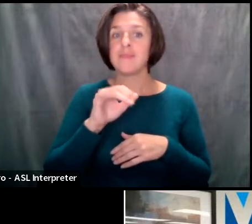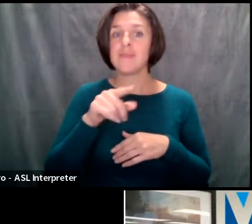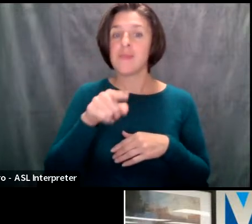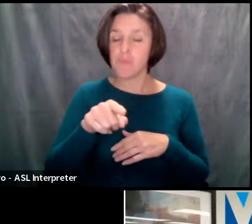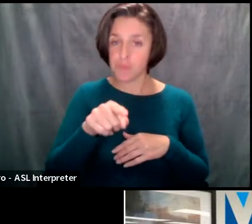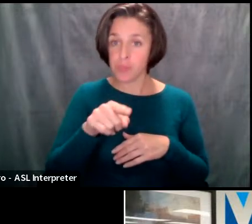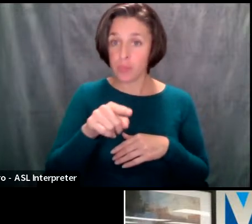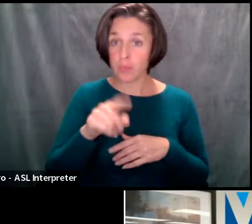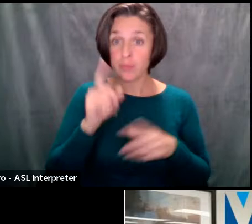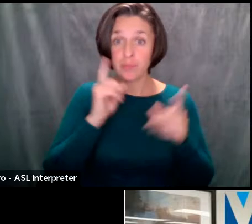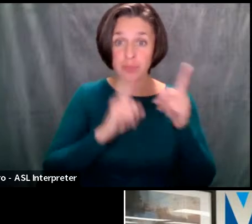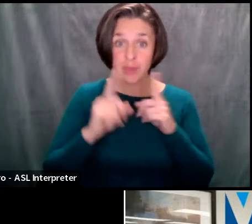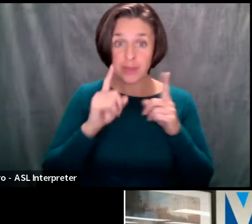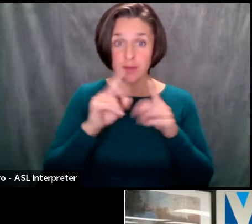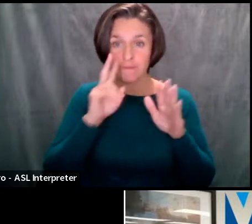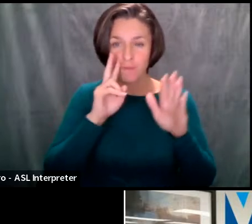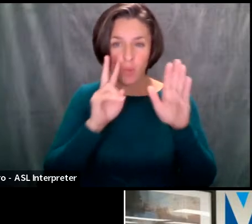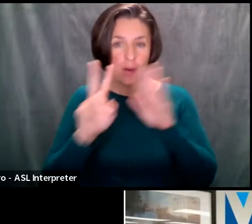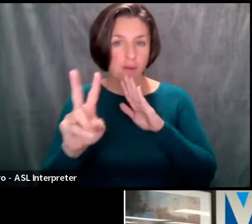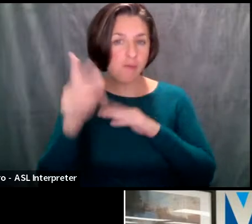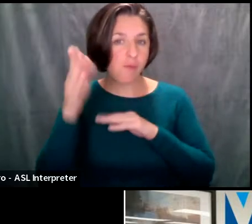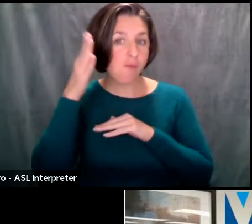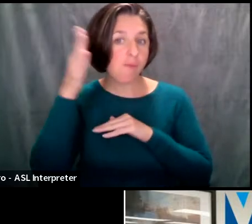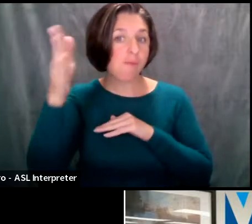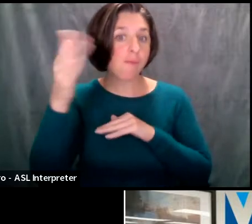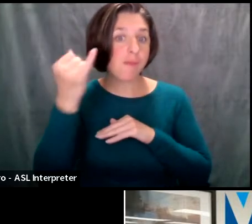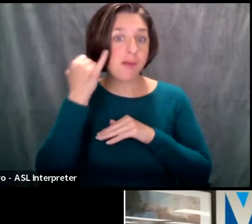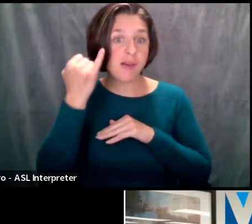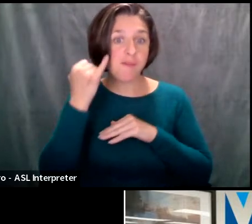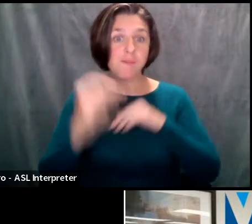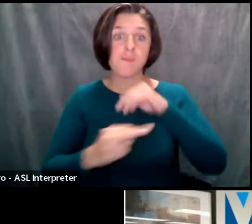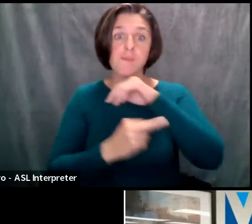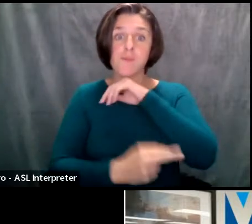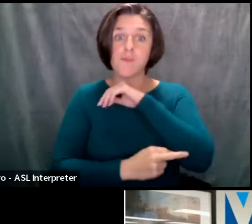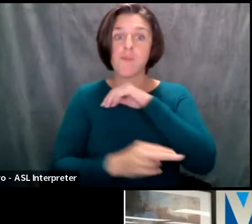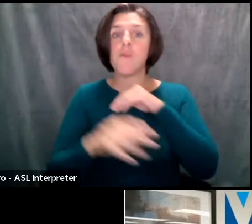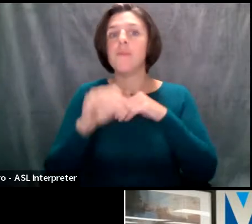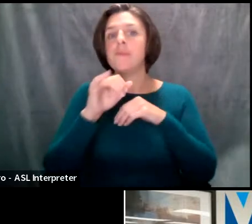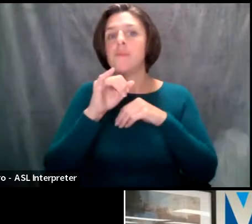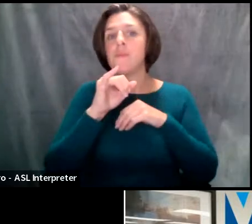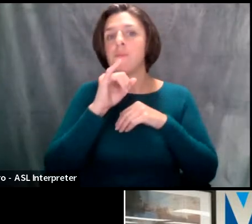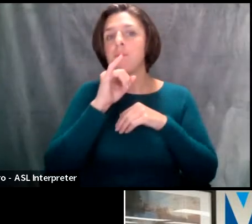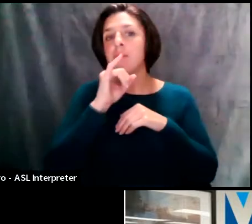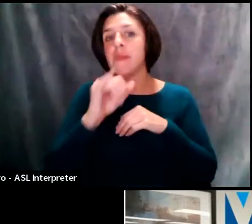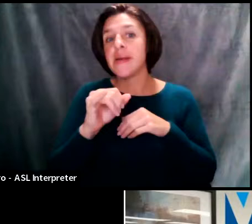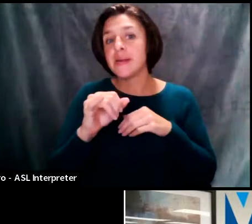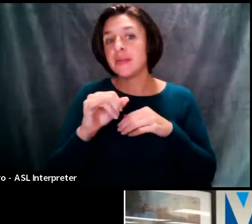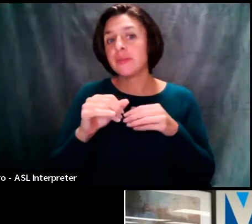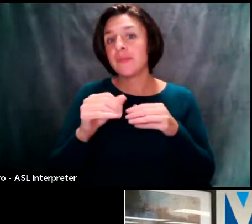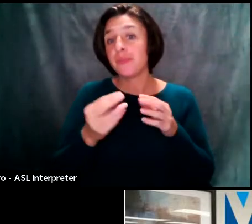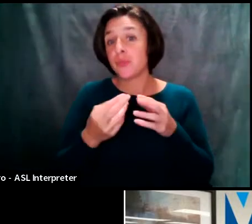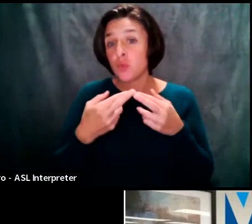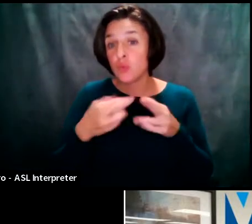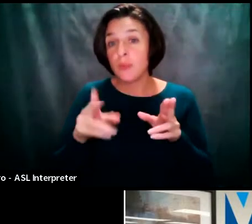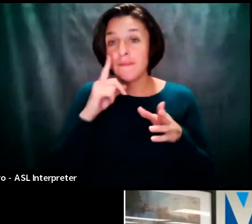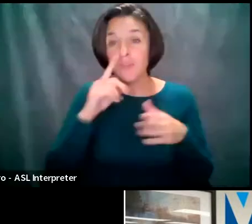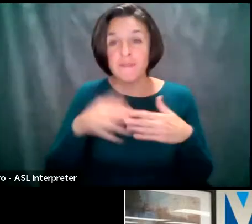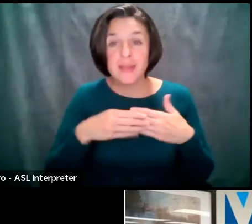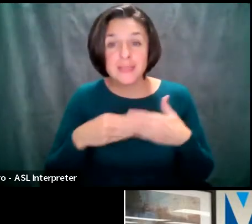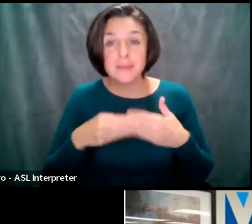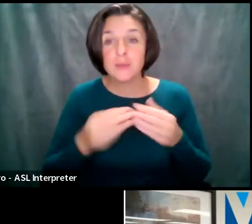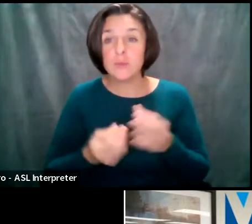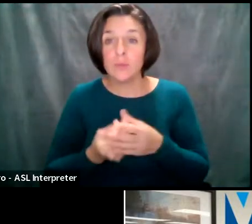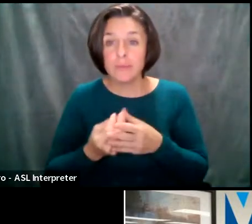considering forecasting for the future in case bridge program? Is there room for flexibility? I'm just thinking